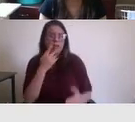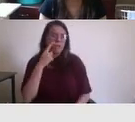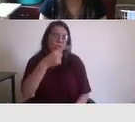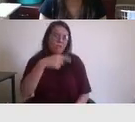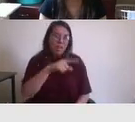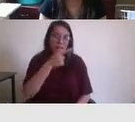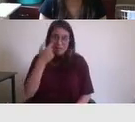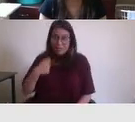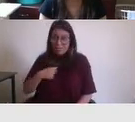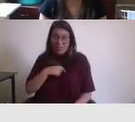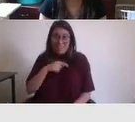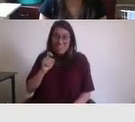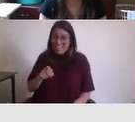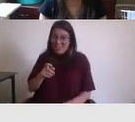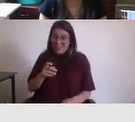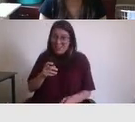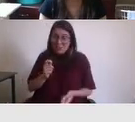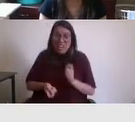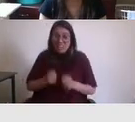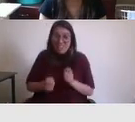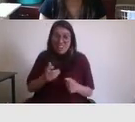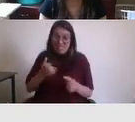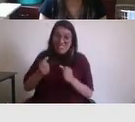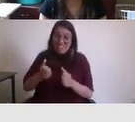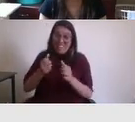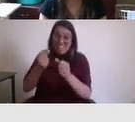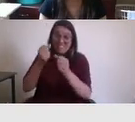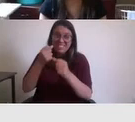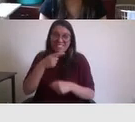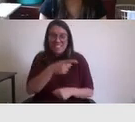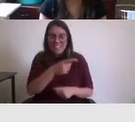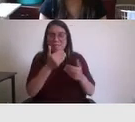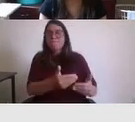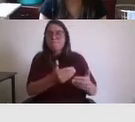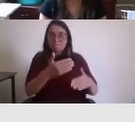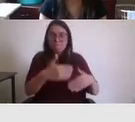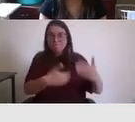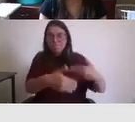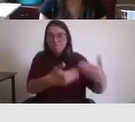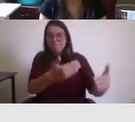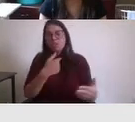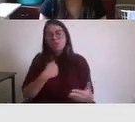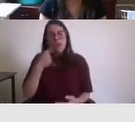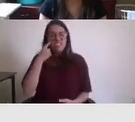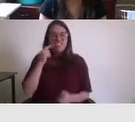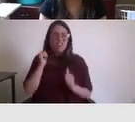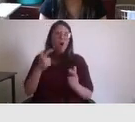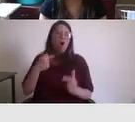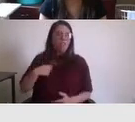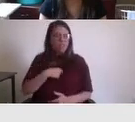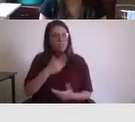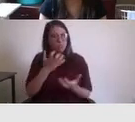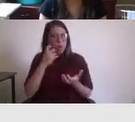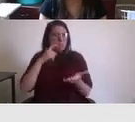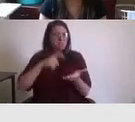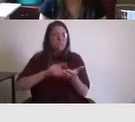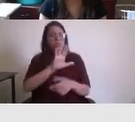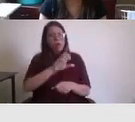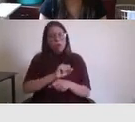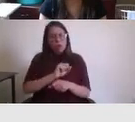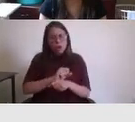make changes pretty quickly. So I certainly, I think, speak for all of us that we really appreciate the work there.